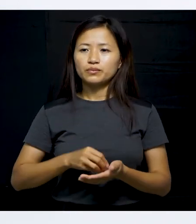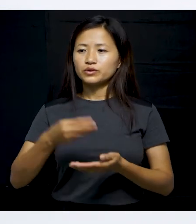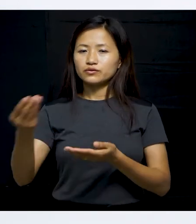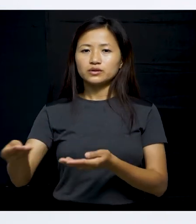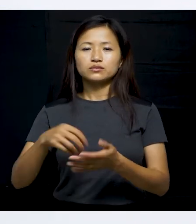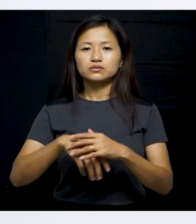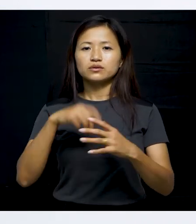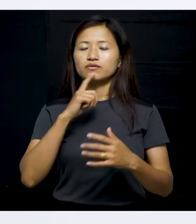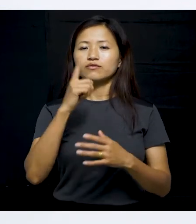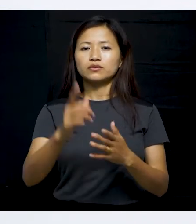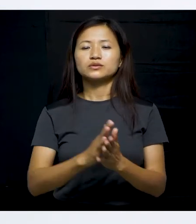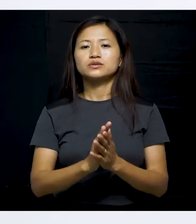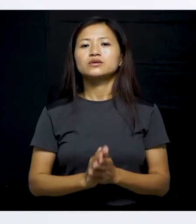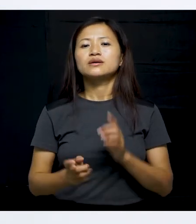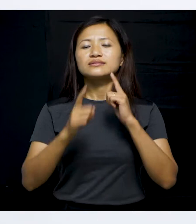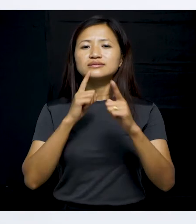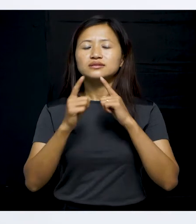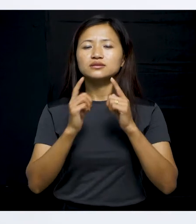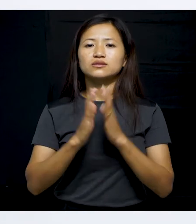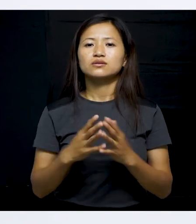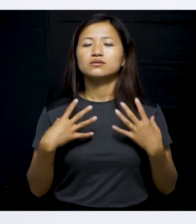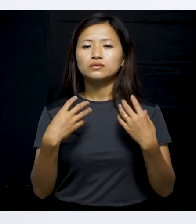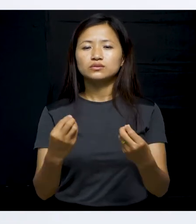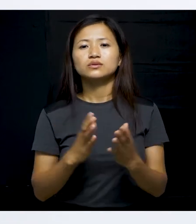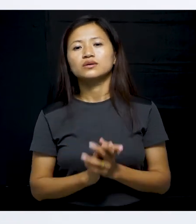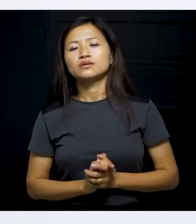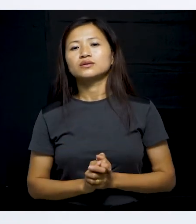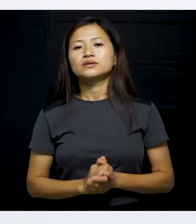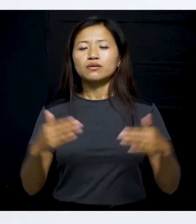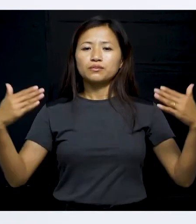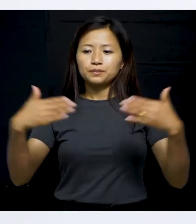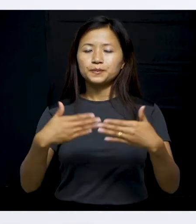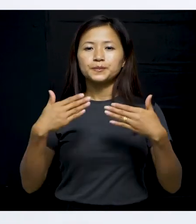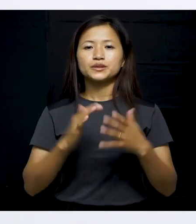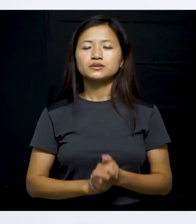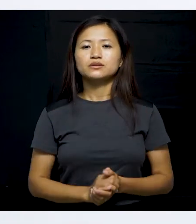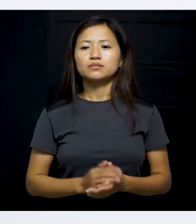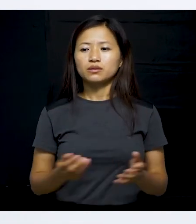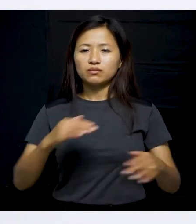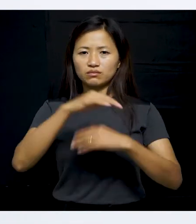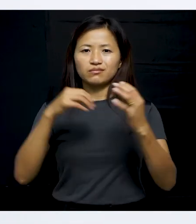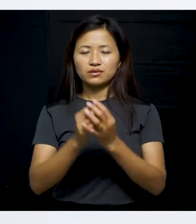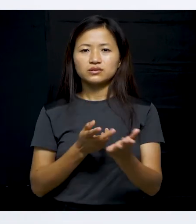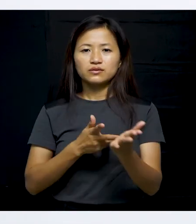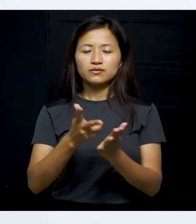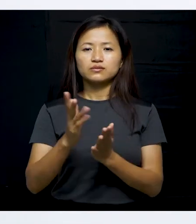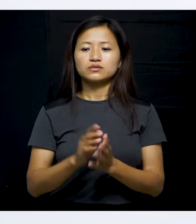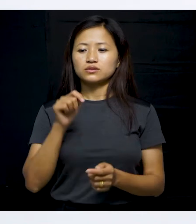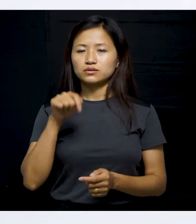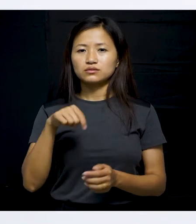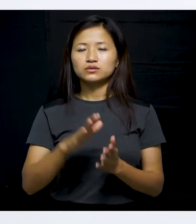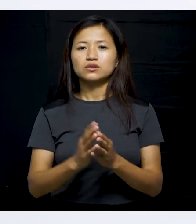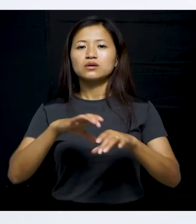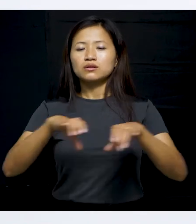or if they want to have any discussion, or if they want to have any meeting among the villagers, then these log drums